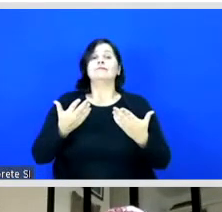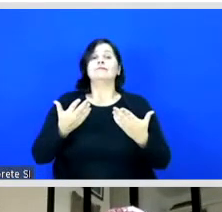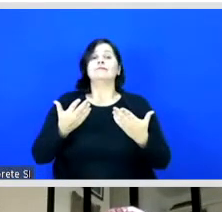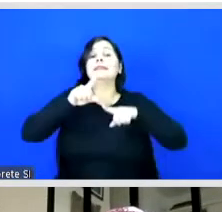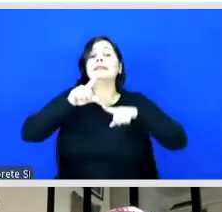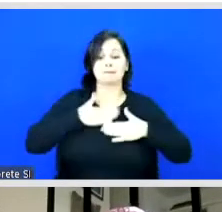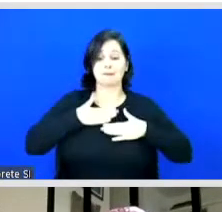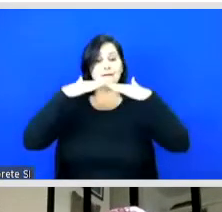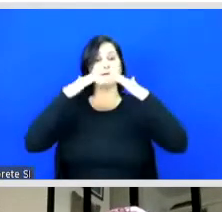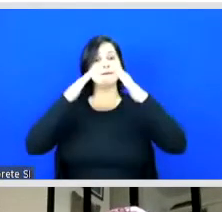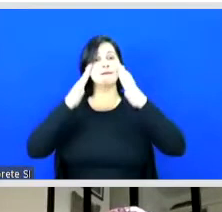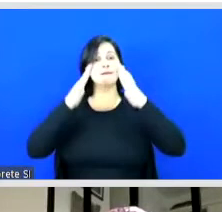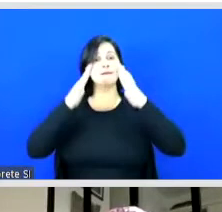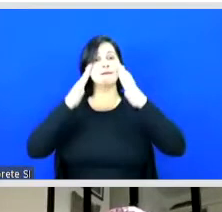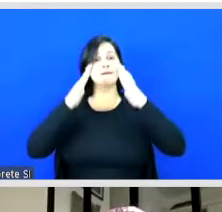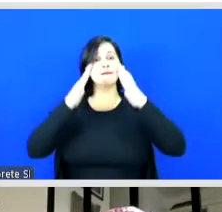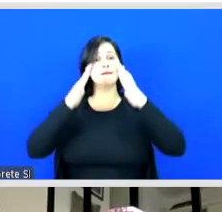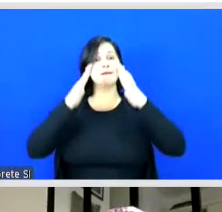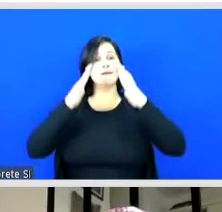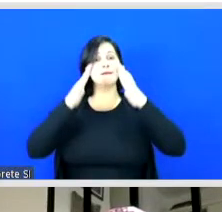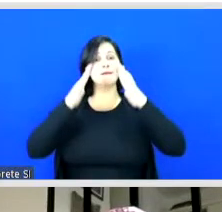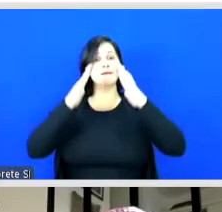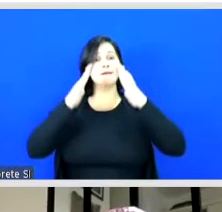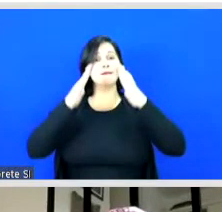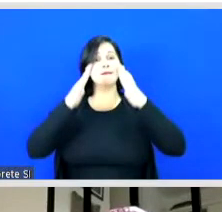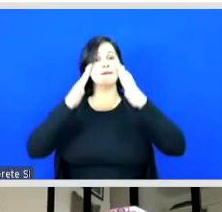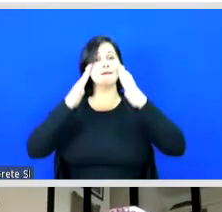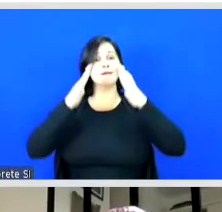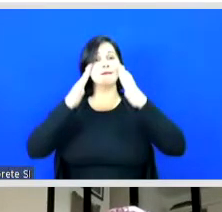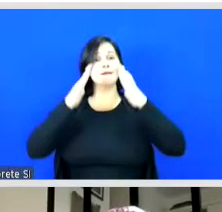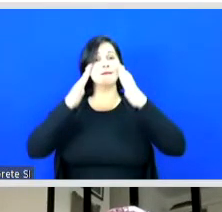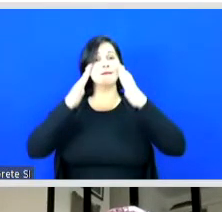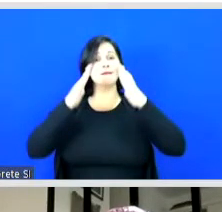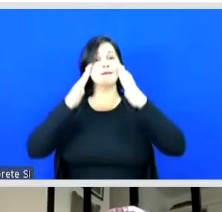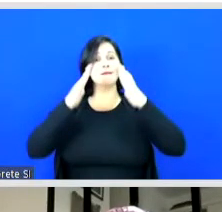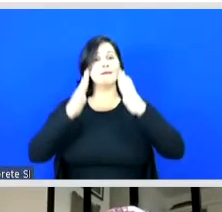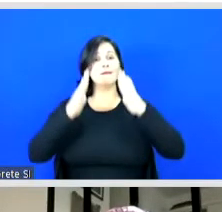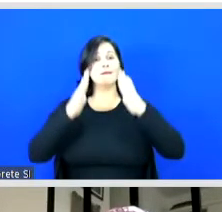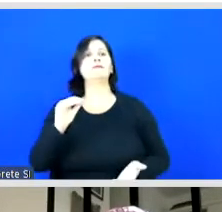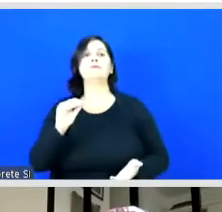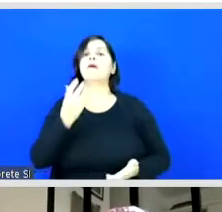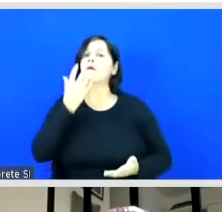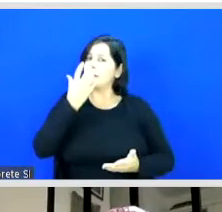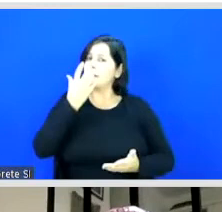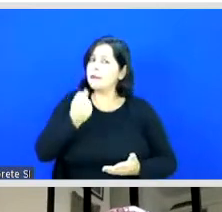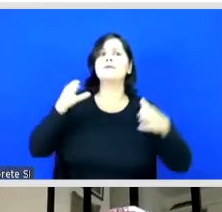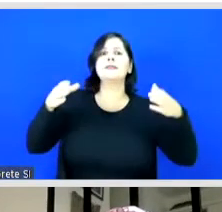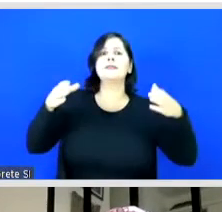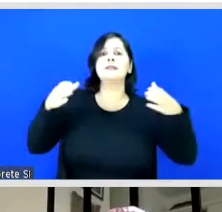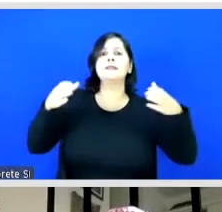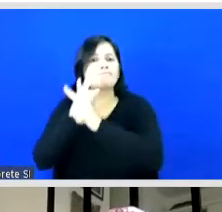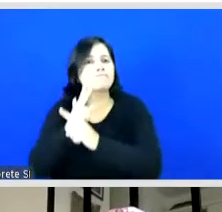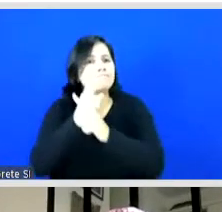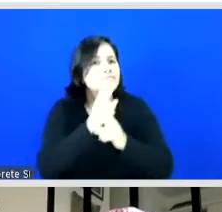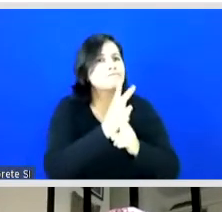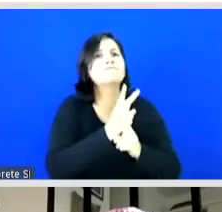Their health is impacted, not only their health as women and girls, but also the health of the family. Remember, the women who are